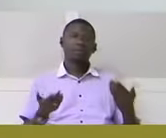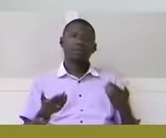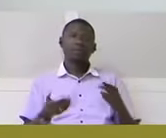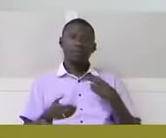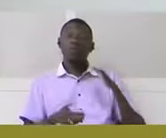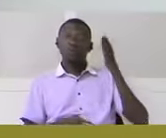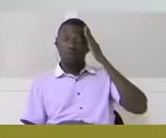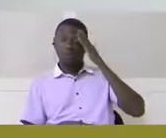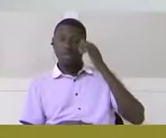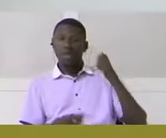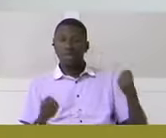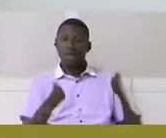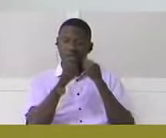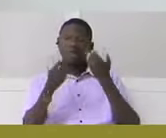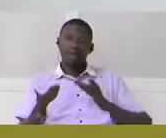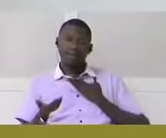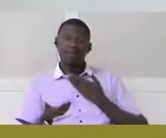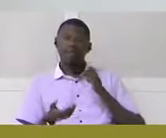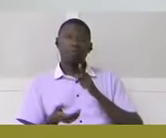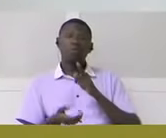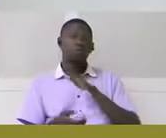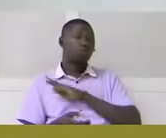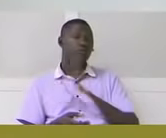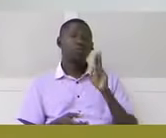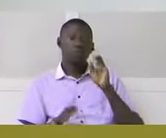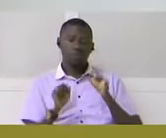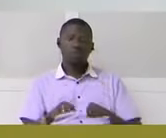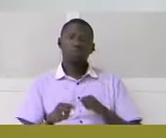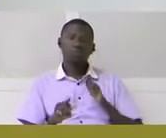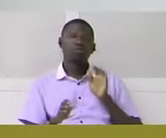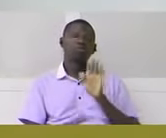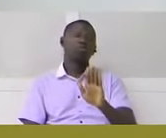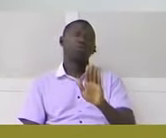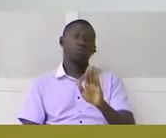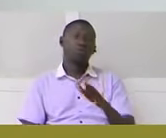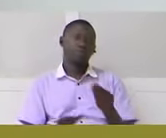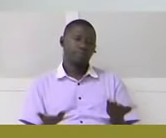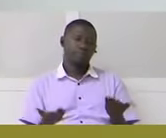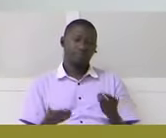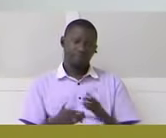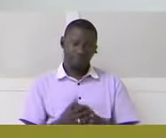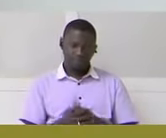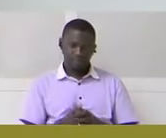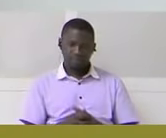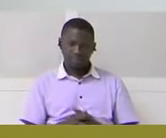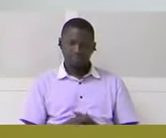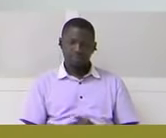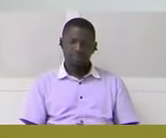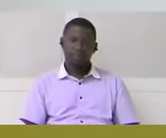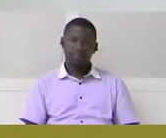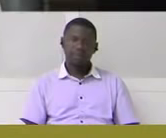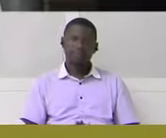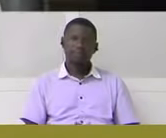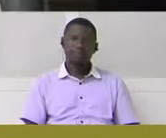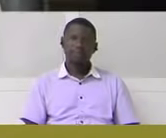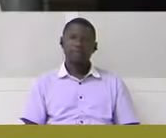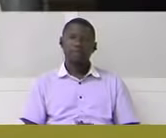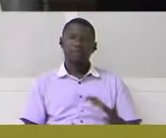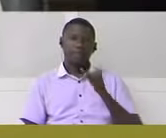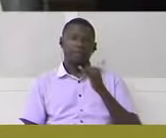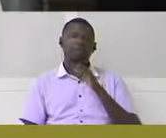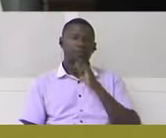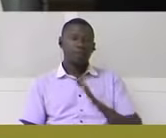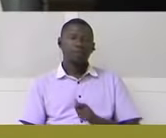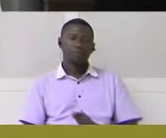will know that there is an accident, but you cannot stop. Iba alon, ifa mo ba alon na loko accident lo kera, but ite lo no la. Yes, sir.